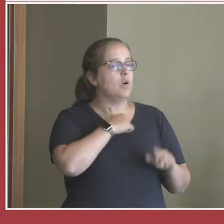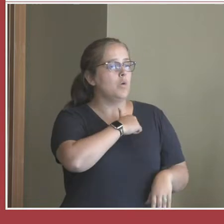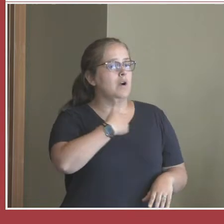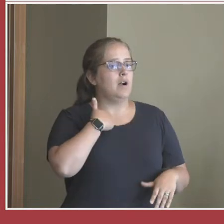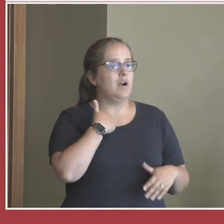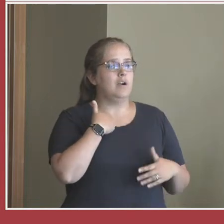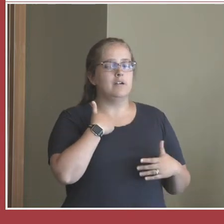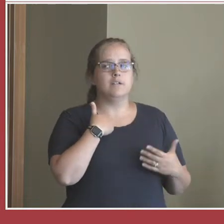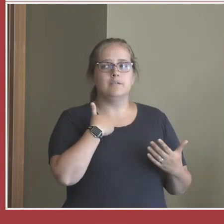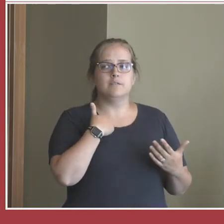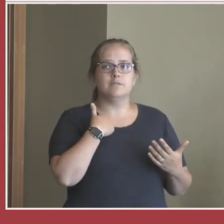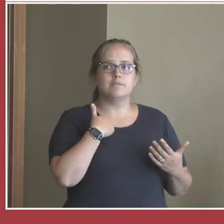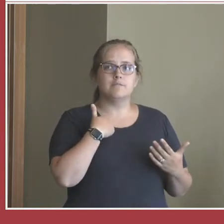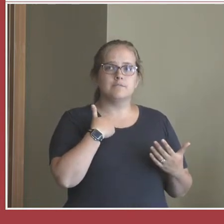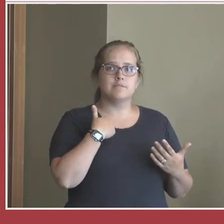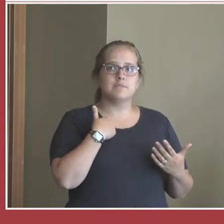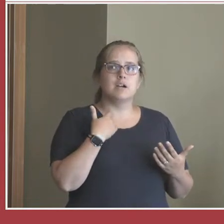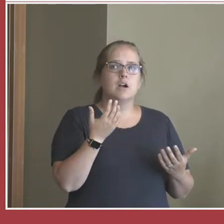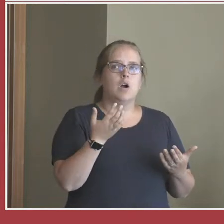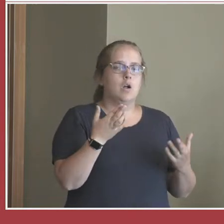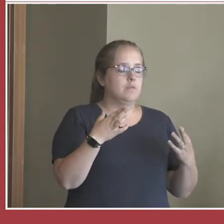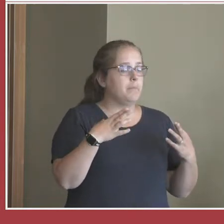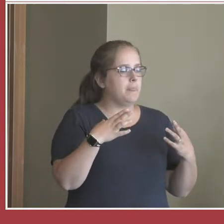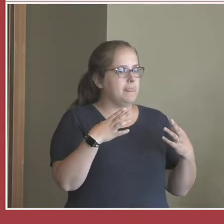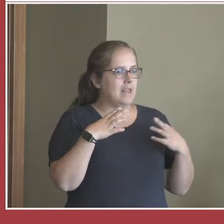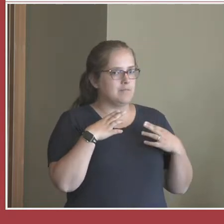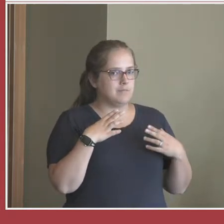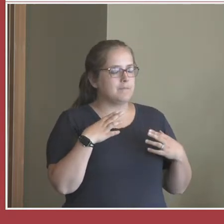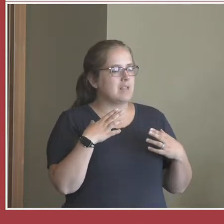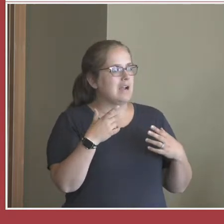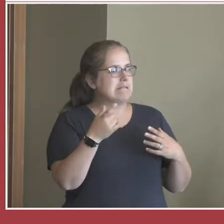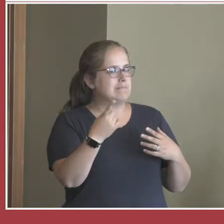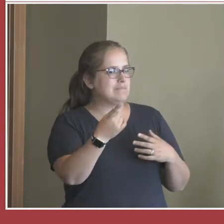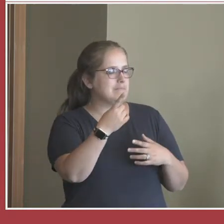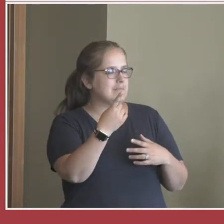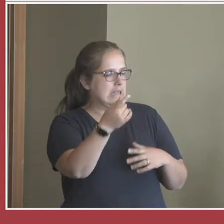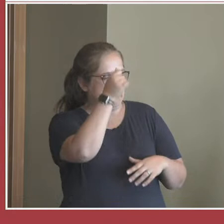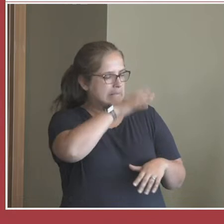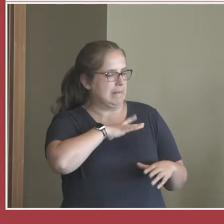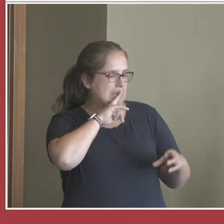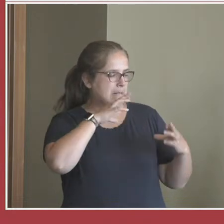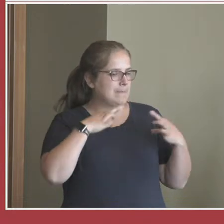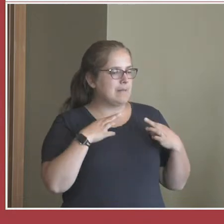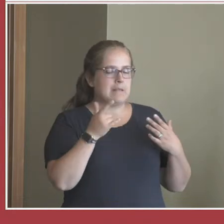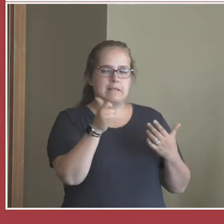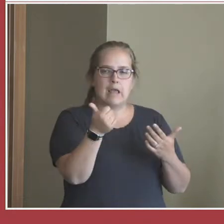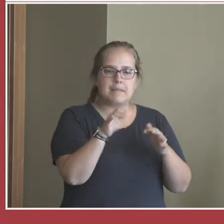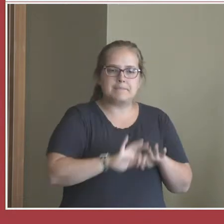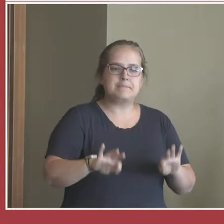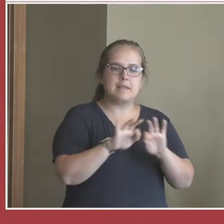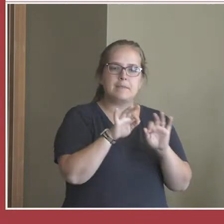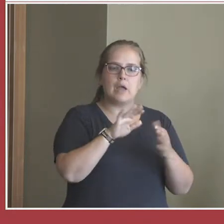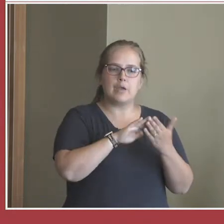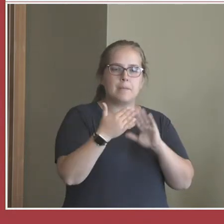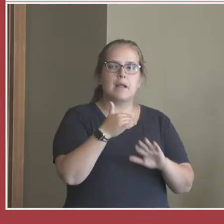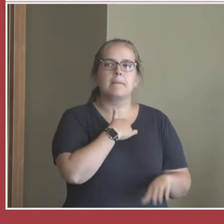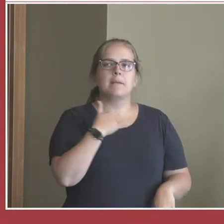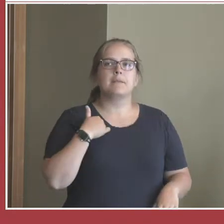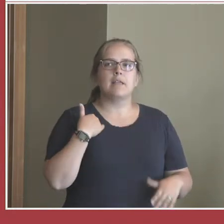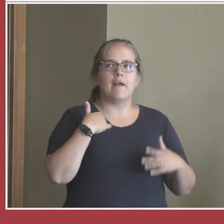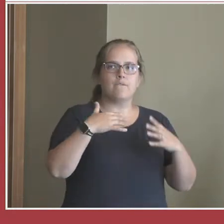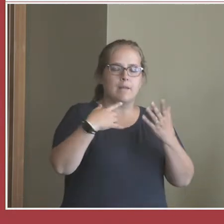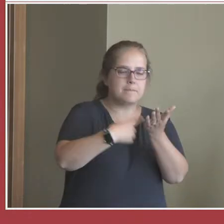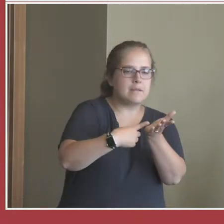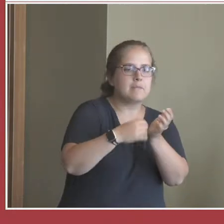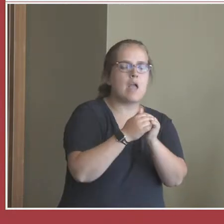had Weatherman Bob, who now is retired, obviously, but he was part of this, some other key community members. We had a session with them. We